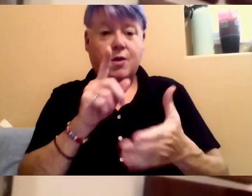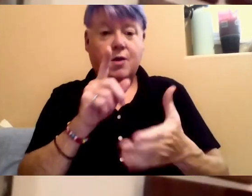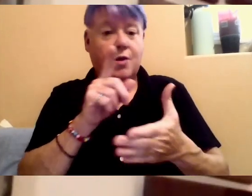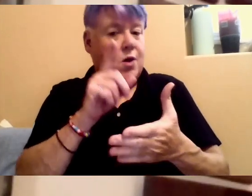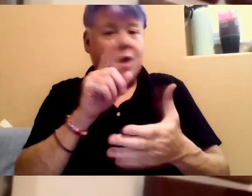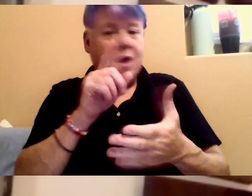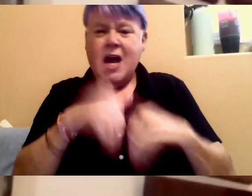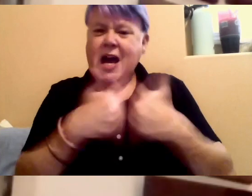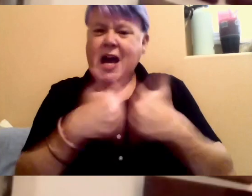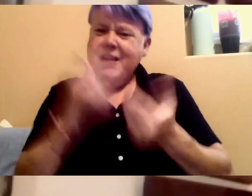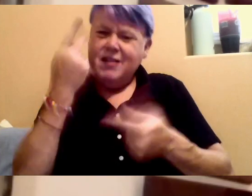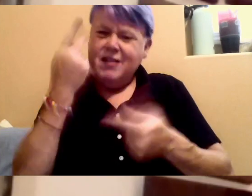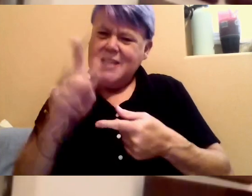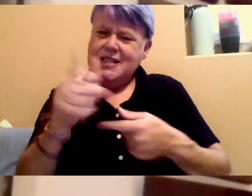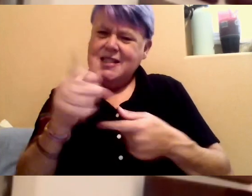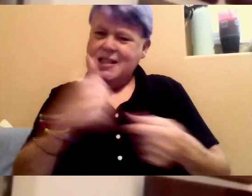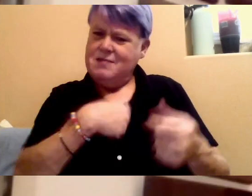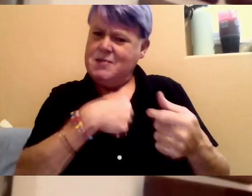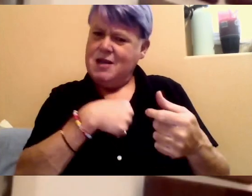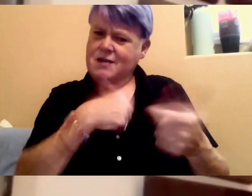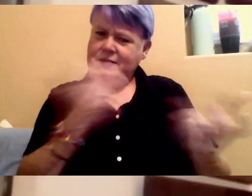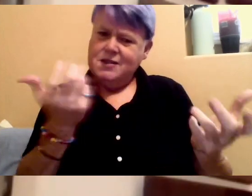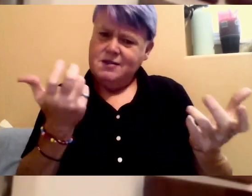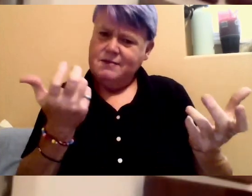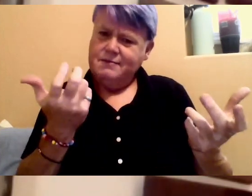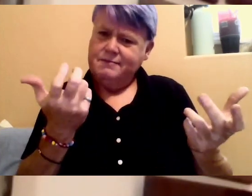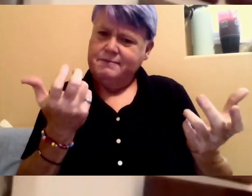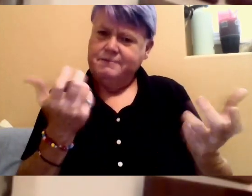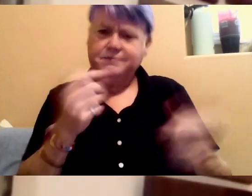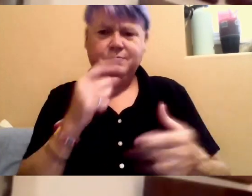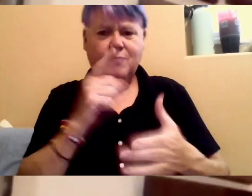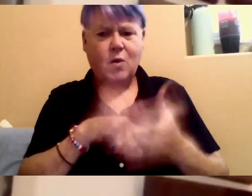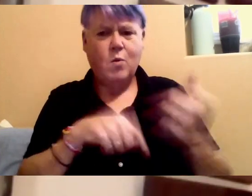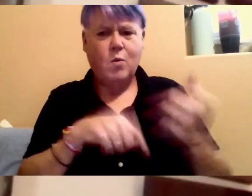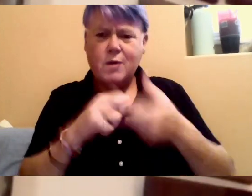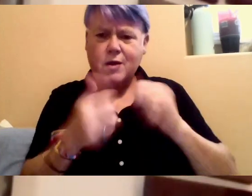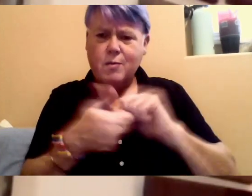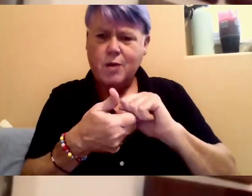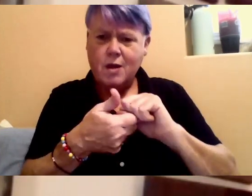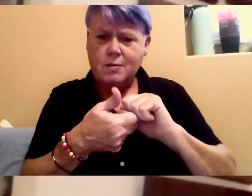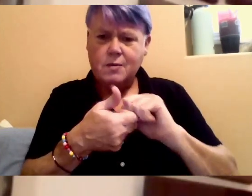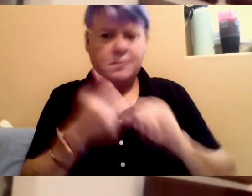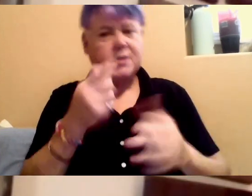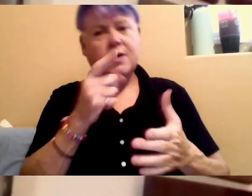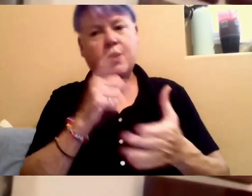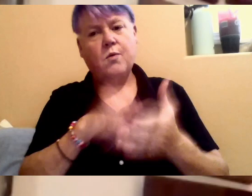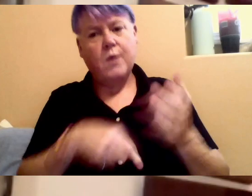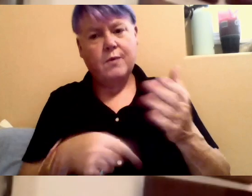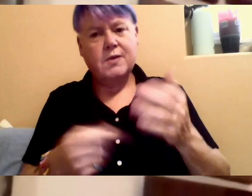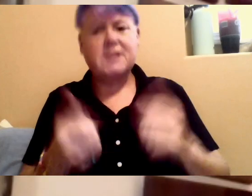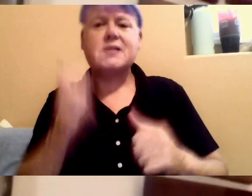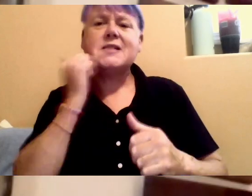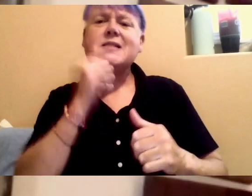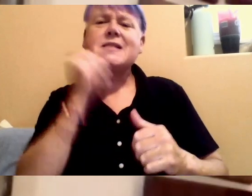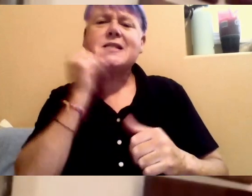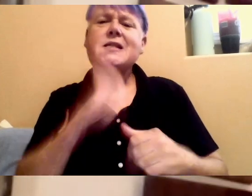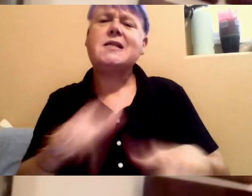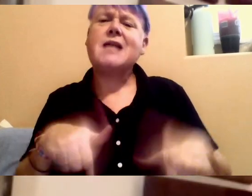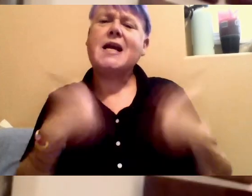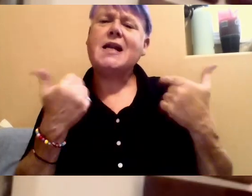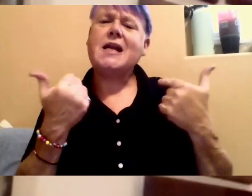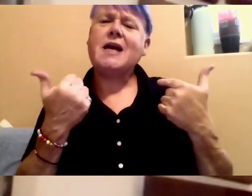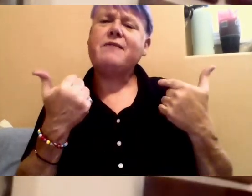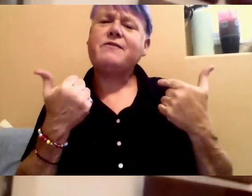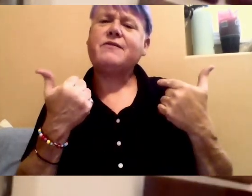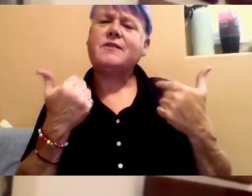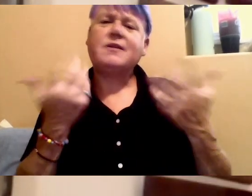they see themselves, what were their problems, what was the day-to-day life like. I